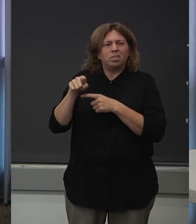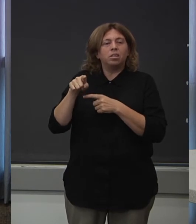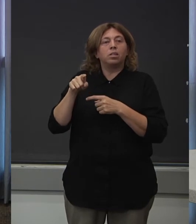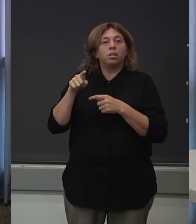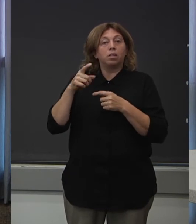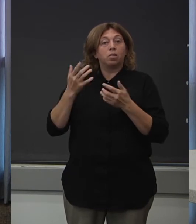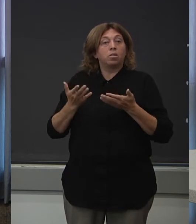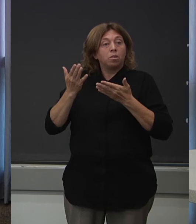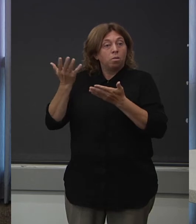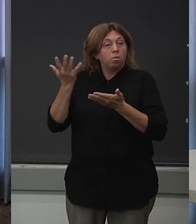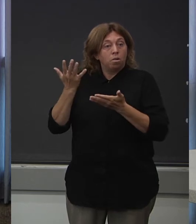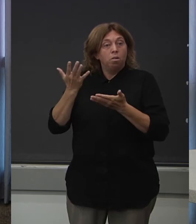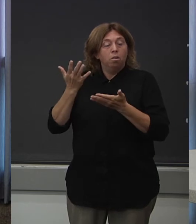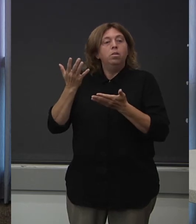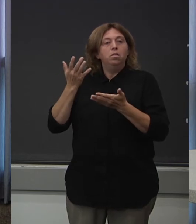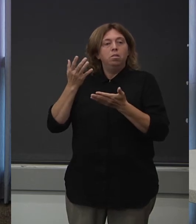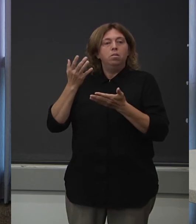the month.